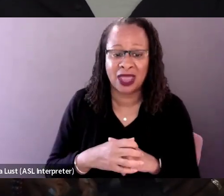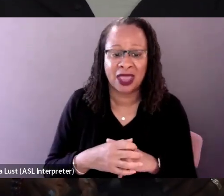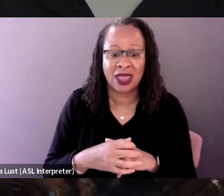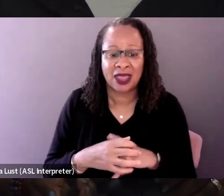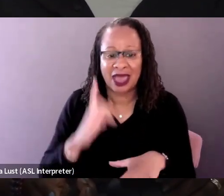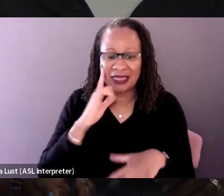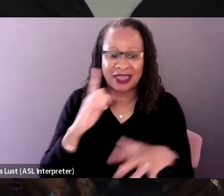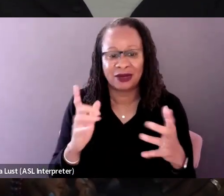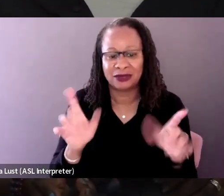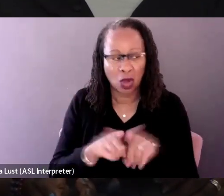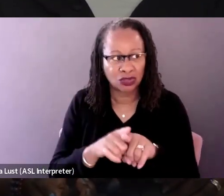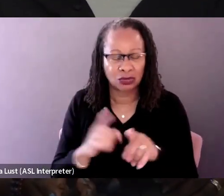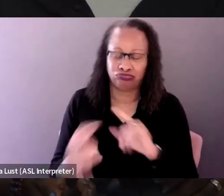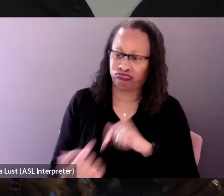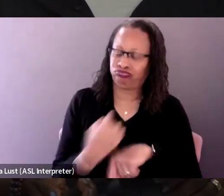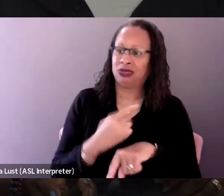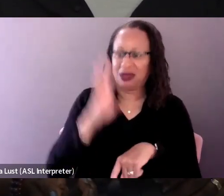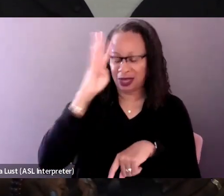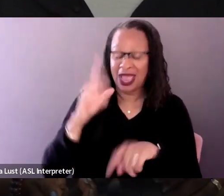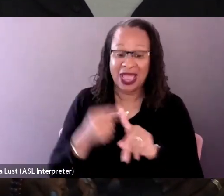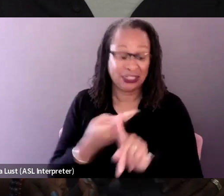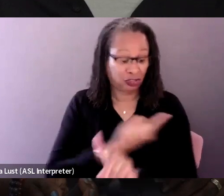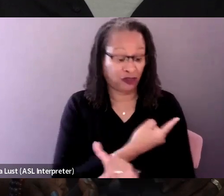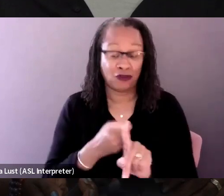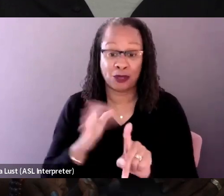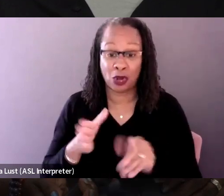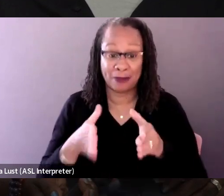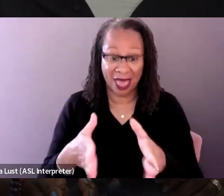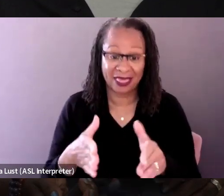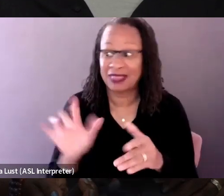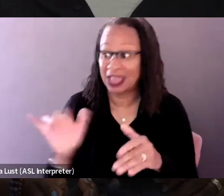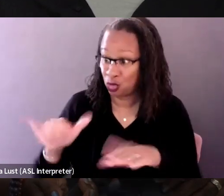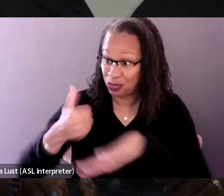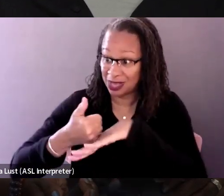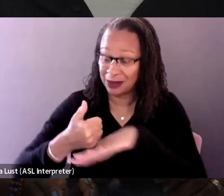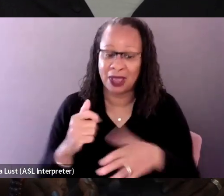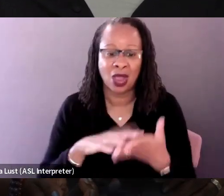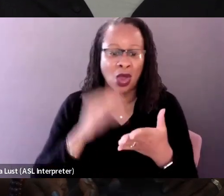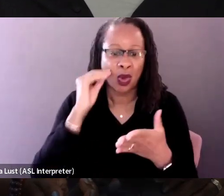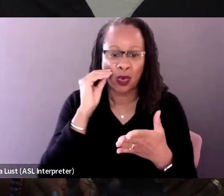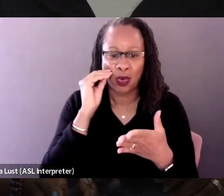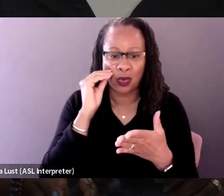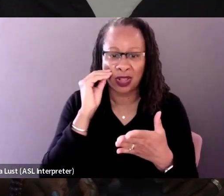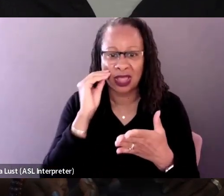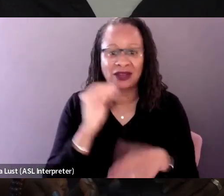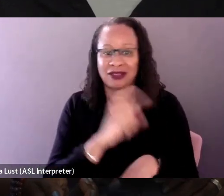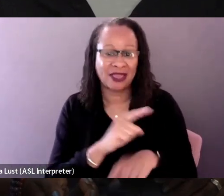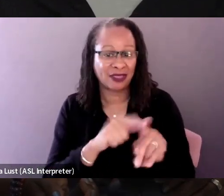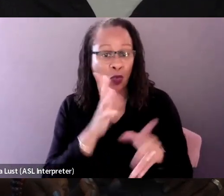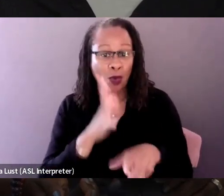the path you had laid out, is that we learned that Renee is very particular about her image. And so it became clear that I couldn't